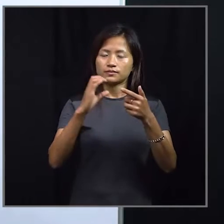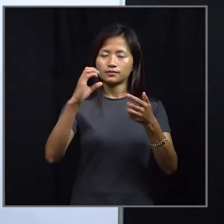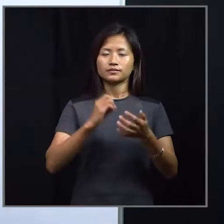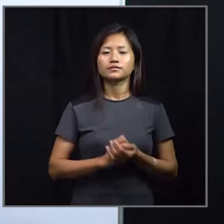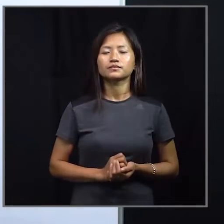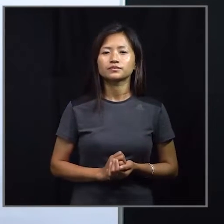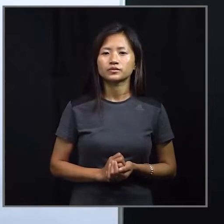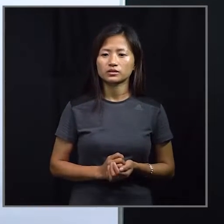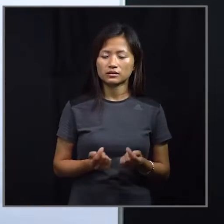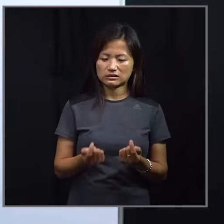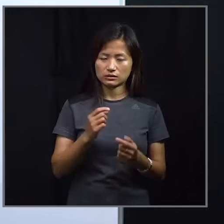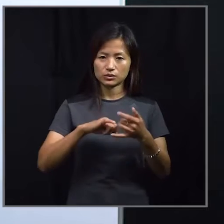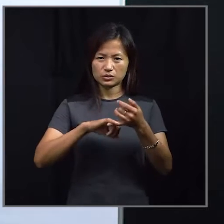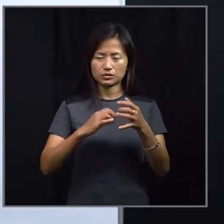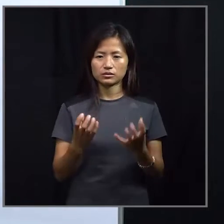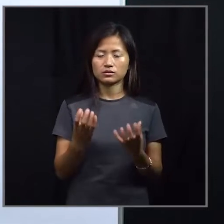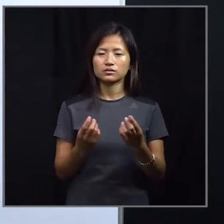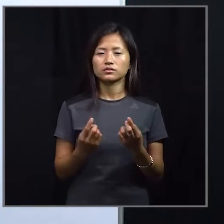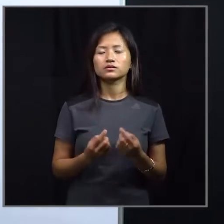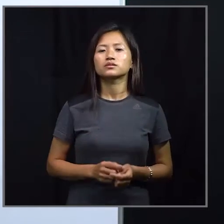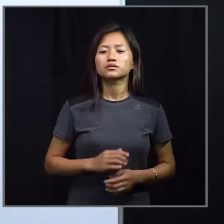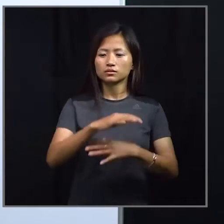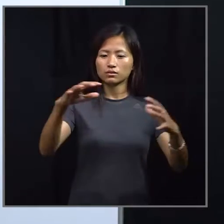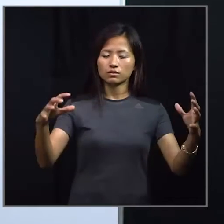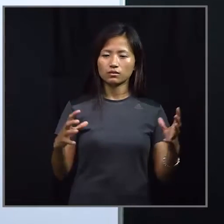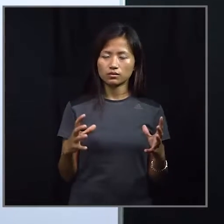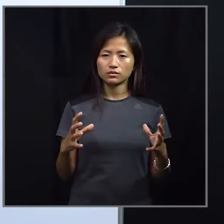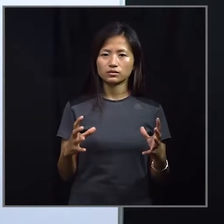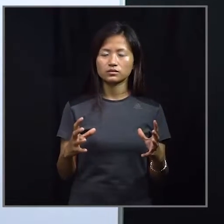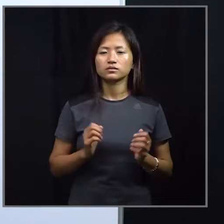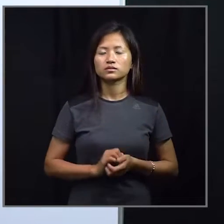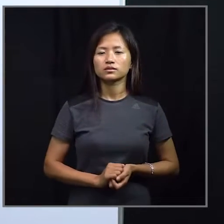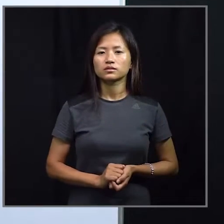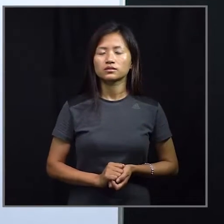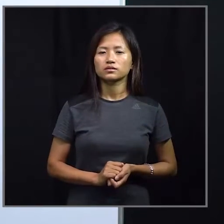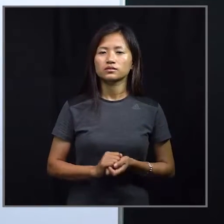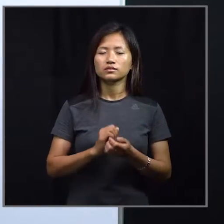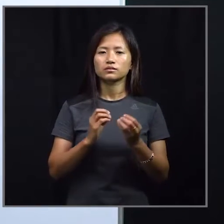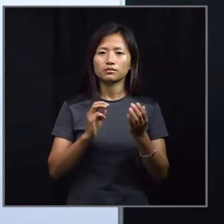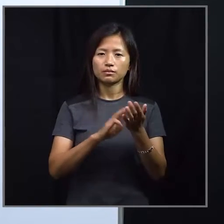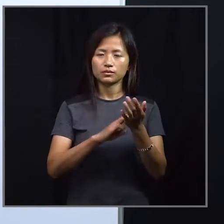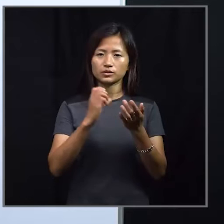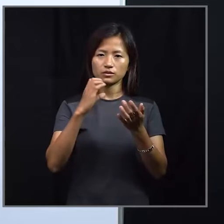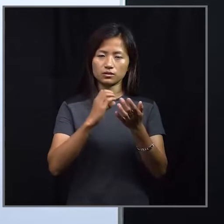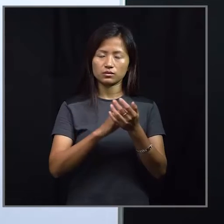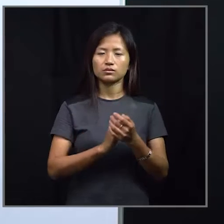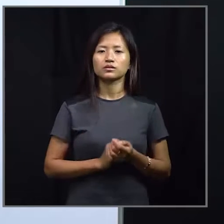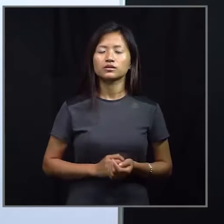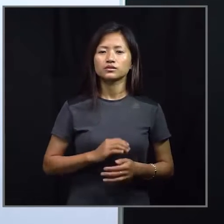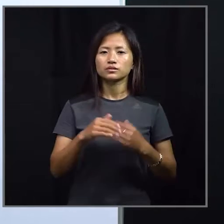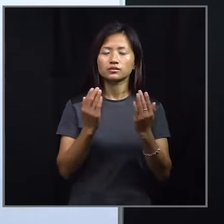studies the situation in its totality as a whole. In micro, we study the behavior of